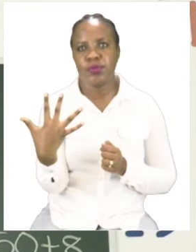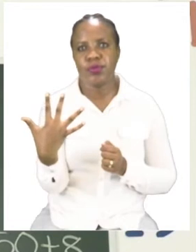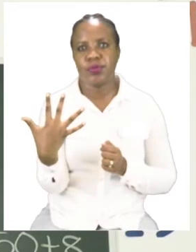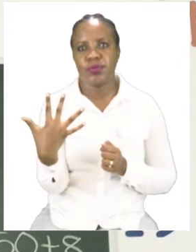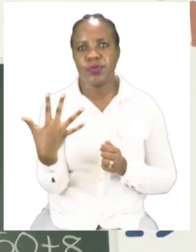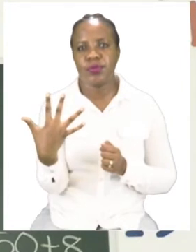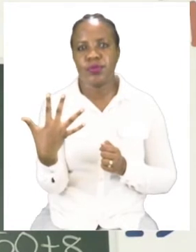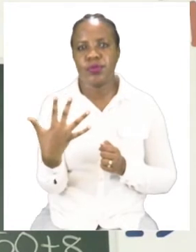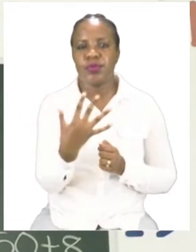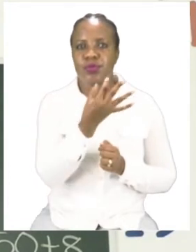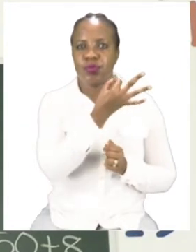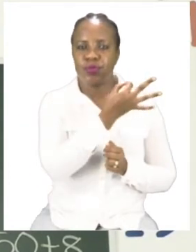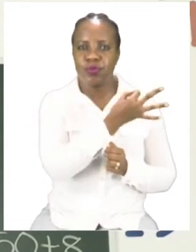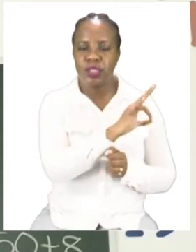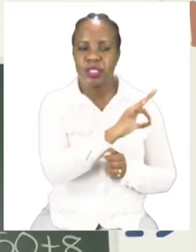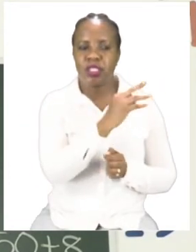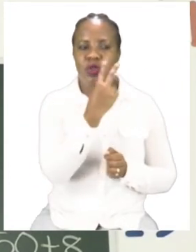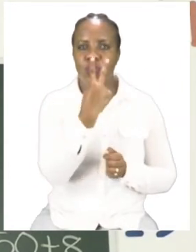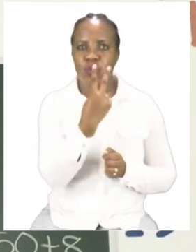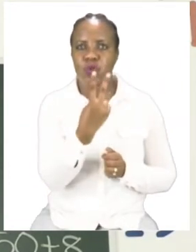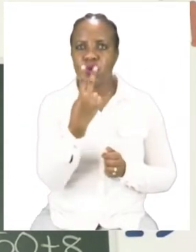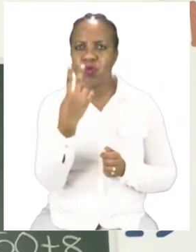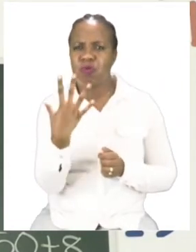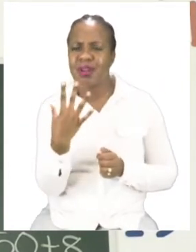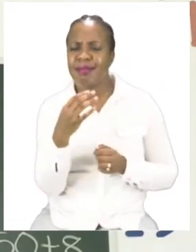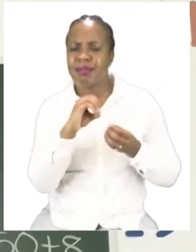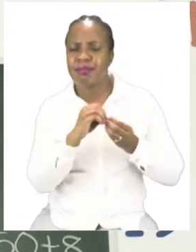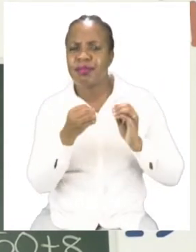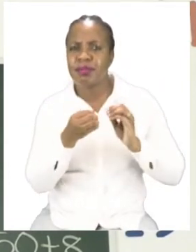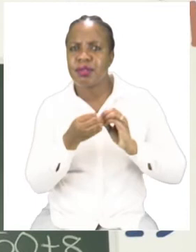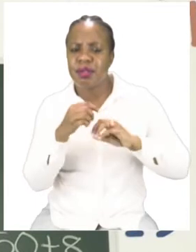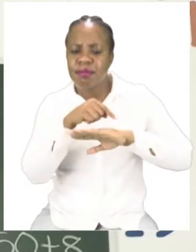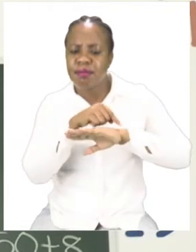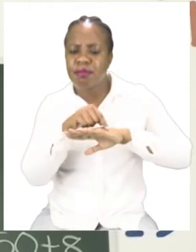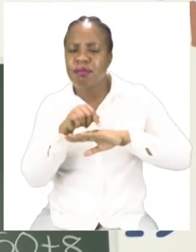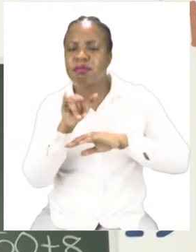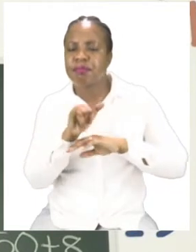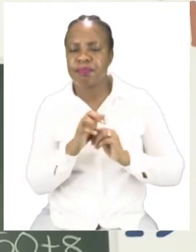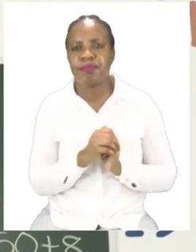925. So this is our number. Let's read it again.